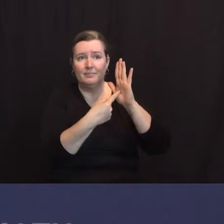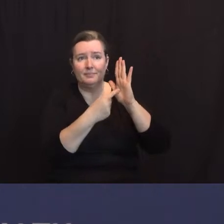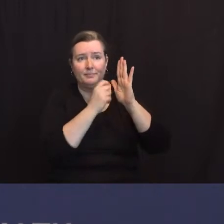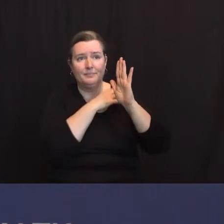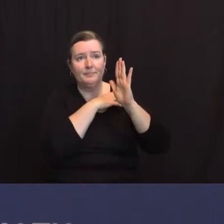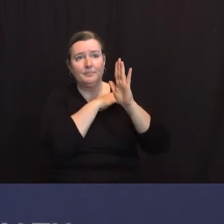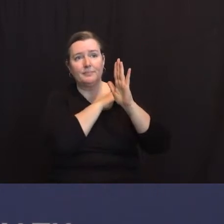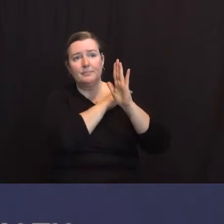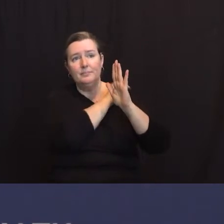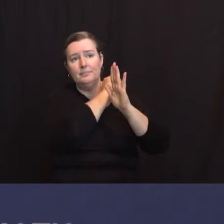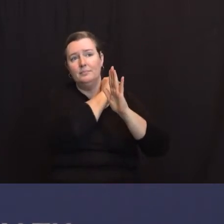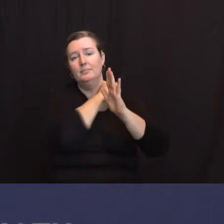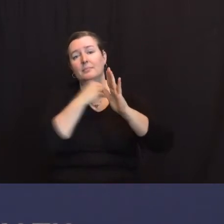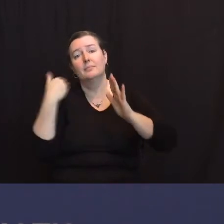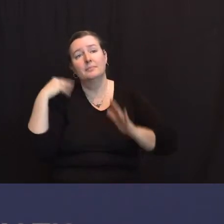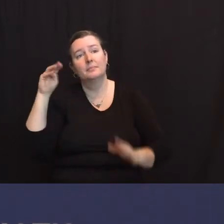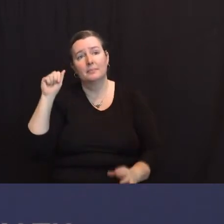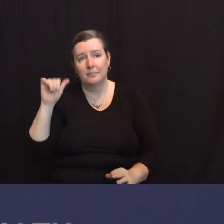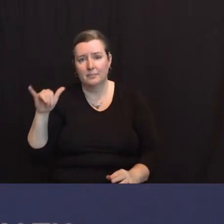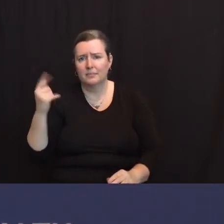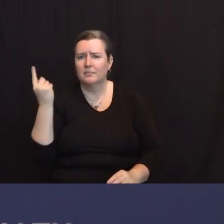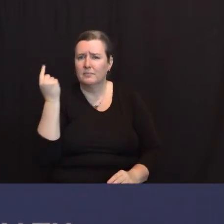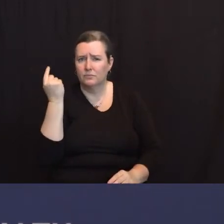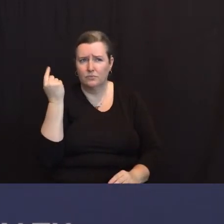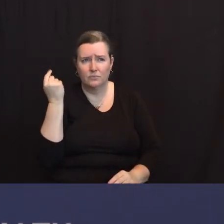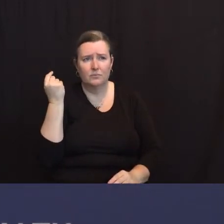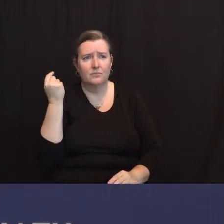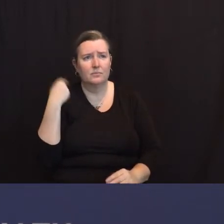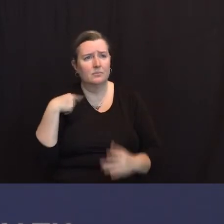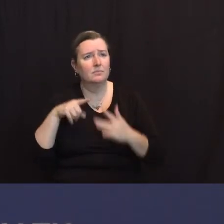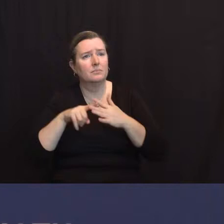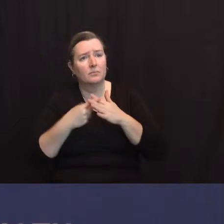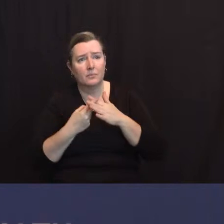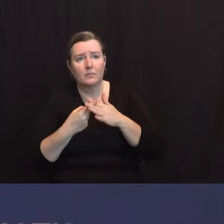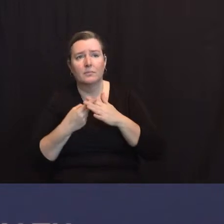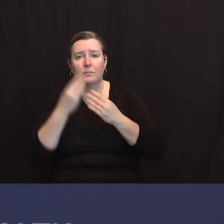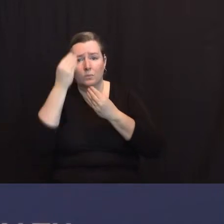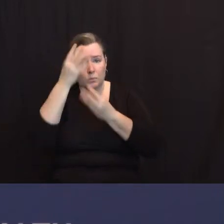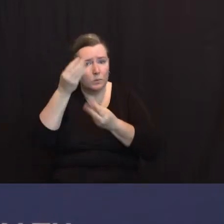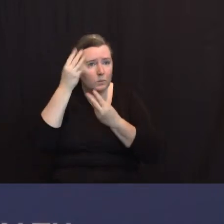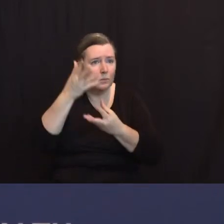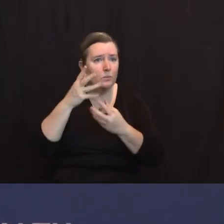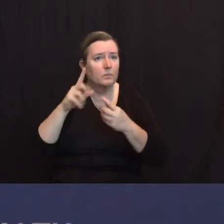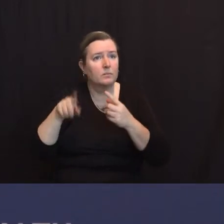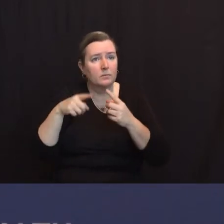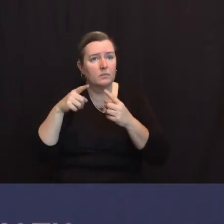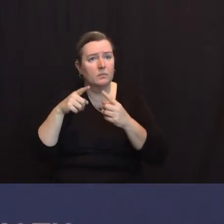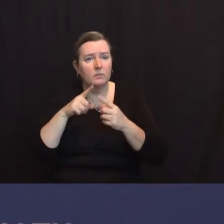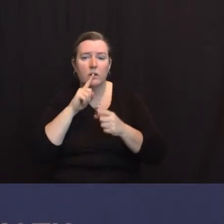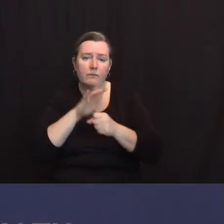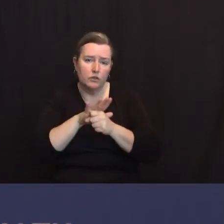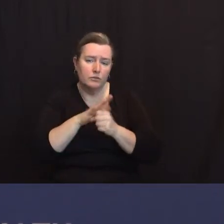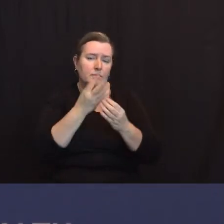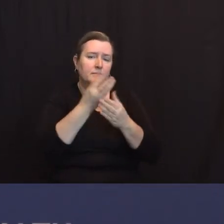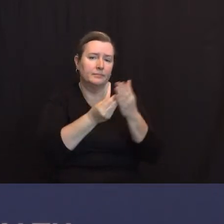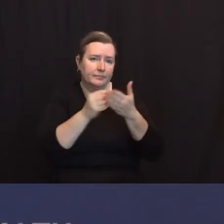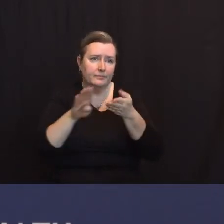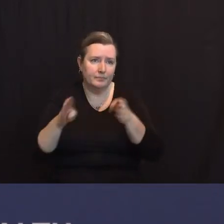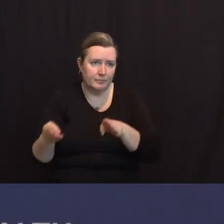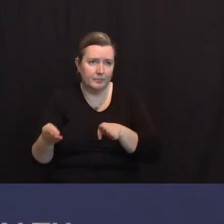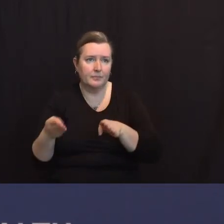to report not just confirmed fatalities, but probable deaths 8 months